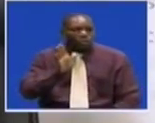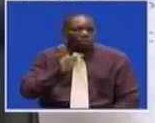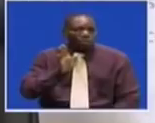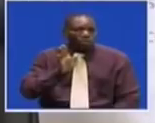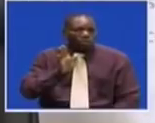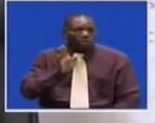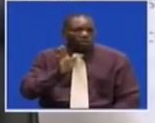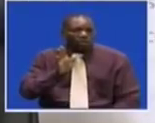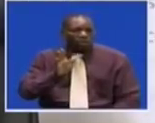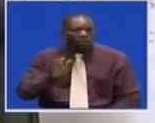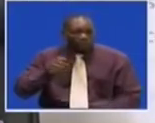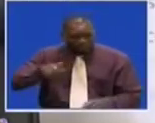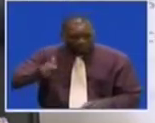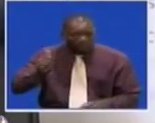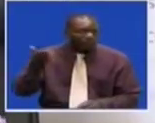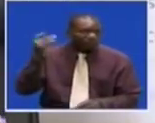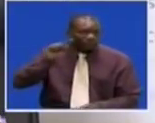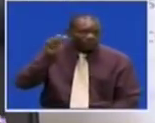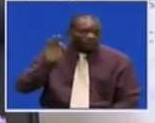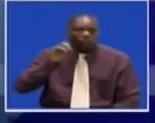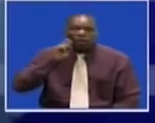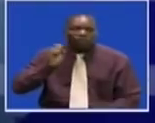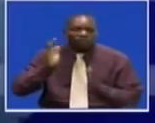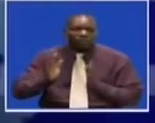by Lieutenant General Chimese.